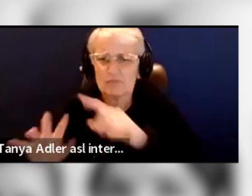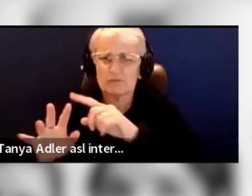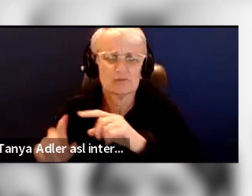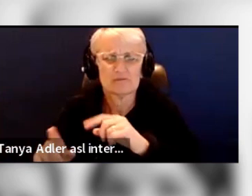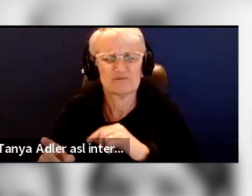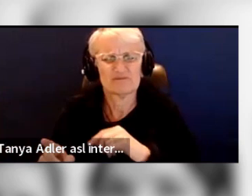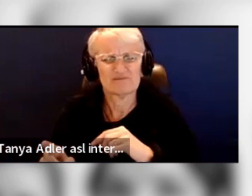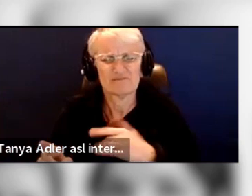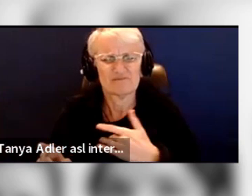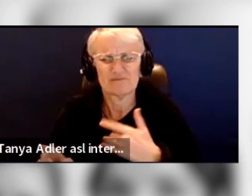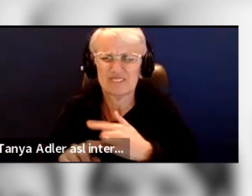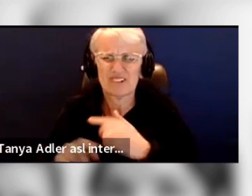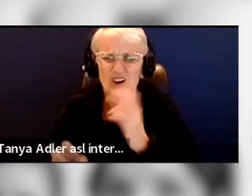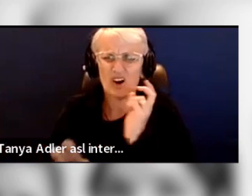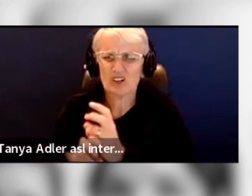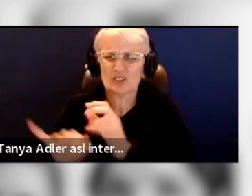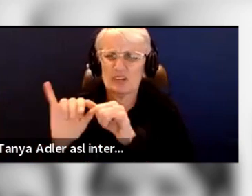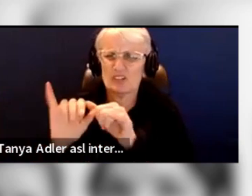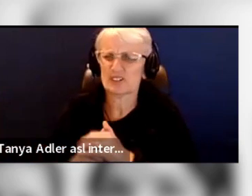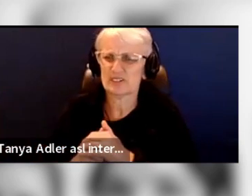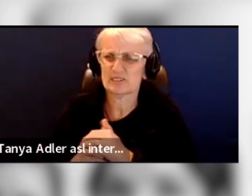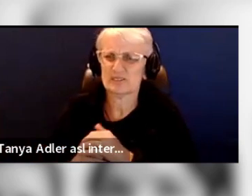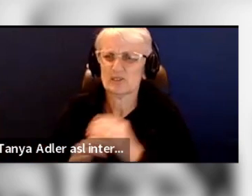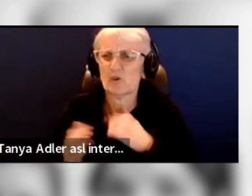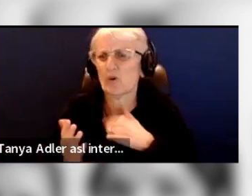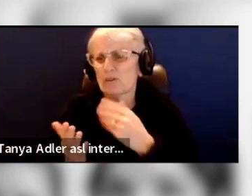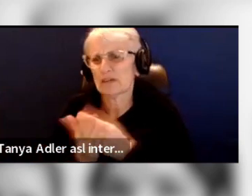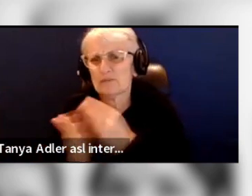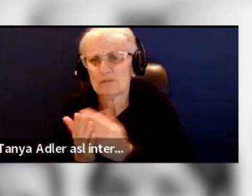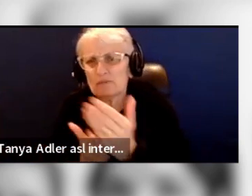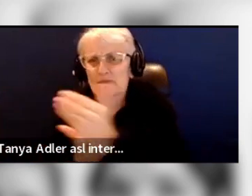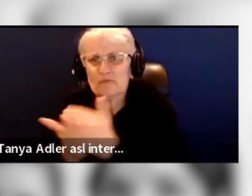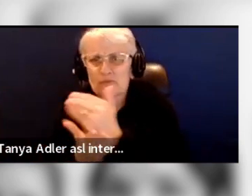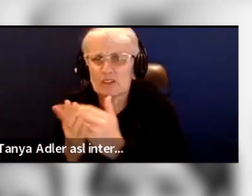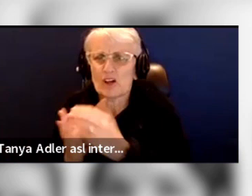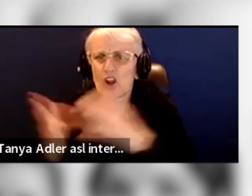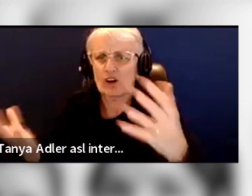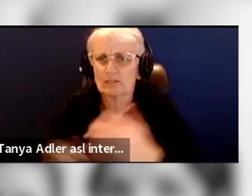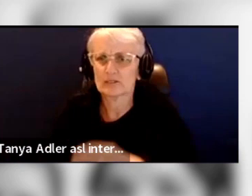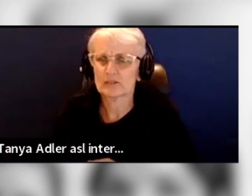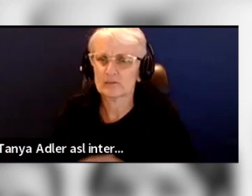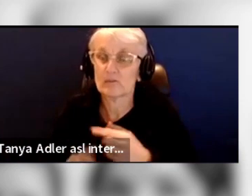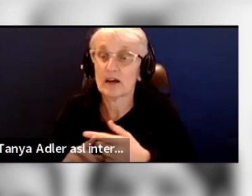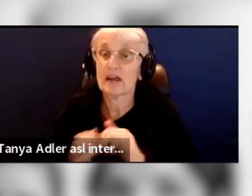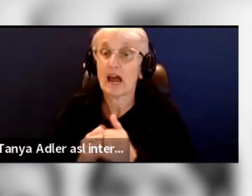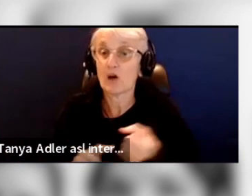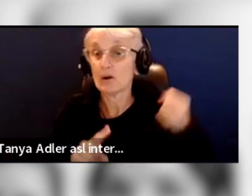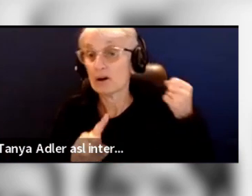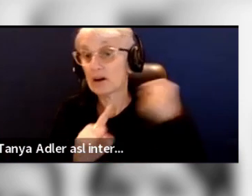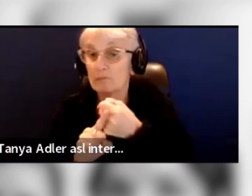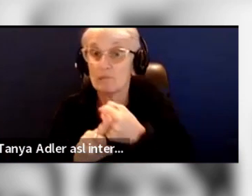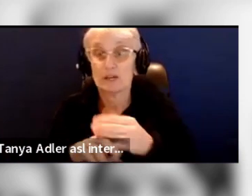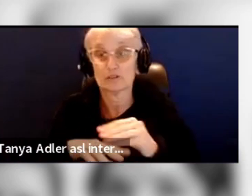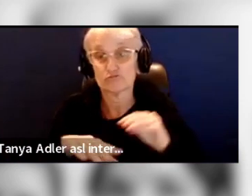the most scalable or revenue generating, but their impact in terms